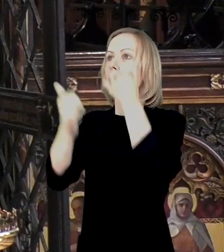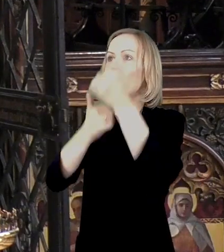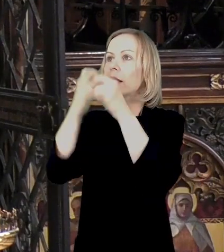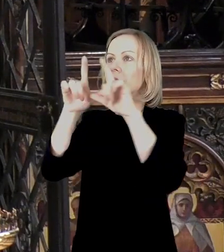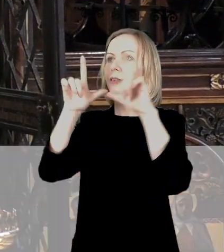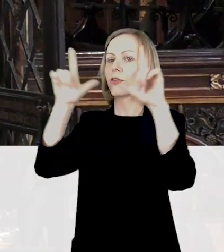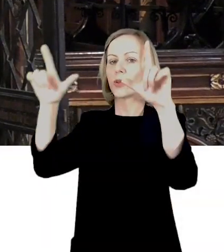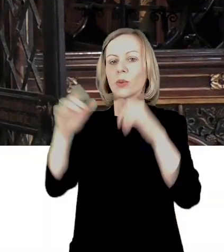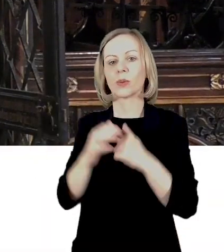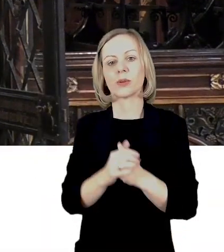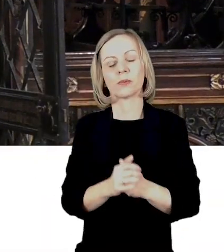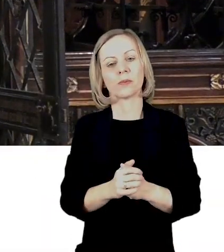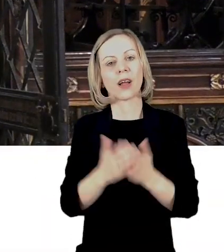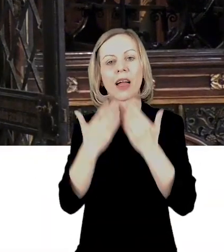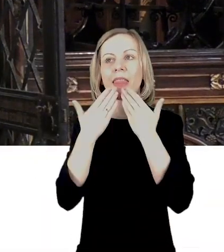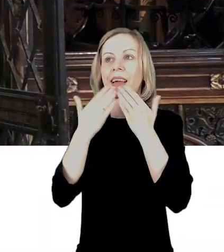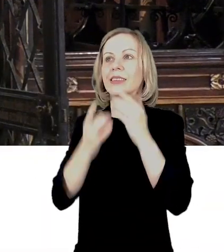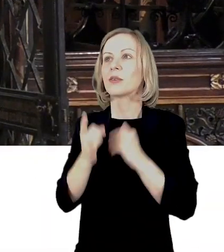Let us bless the Lord.